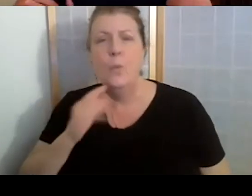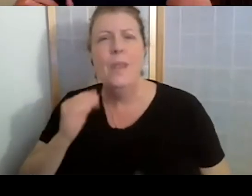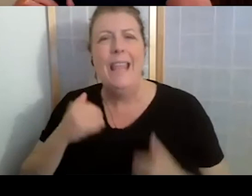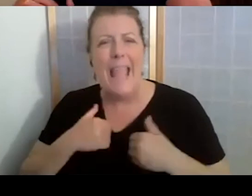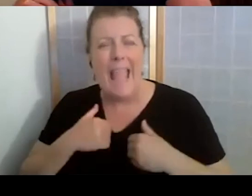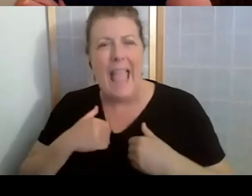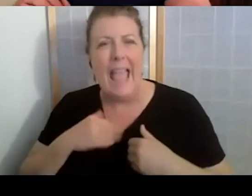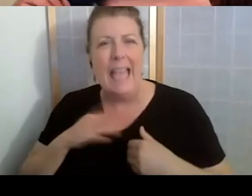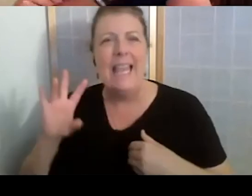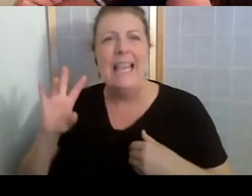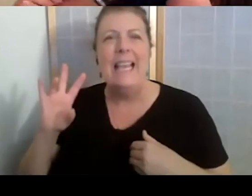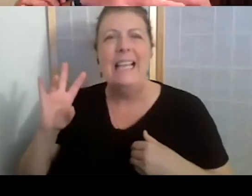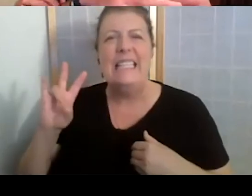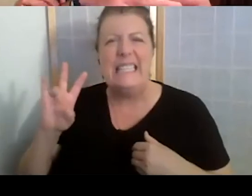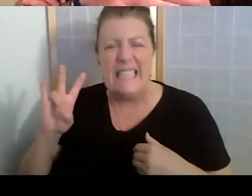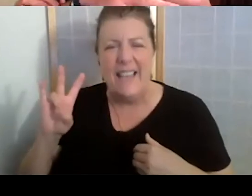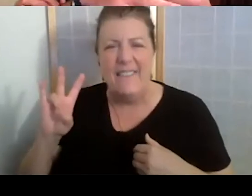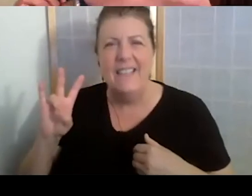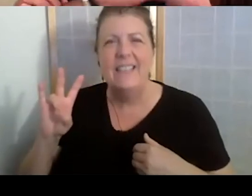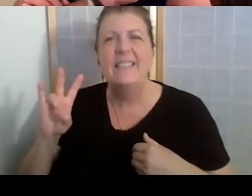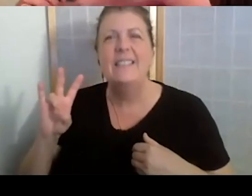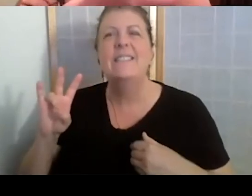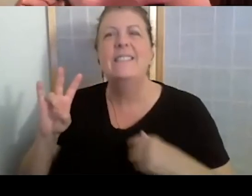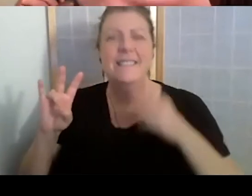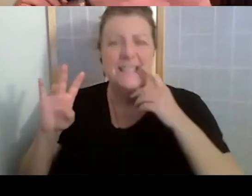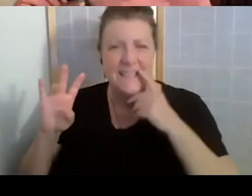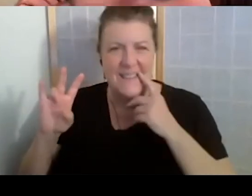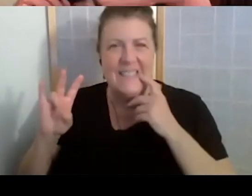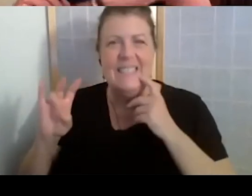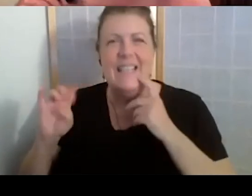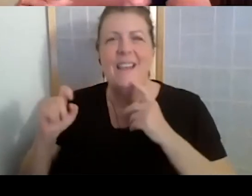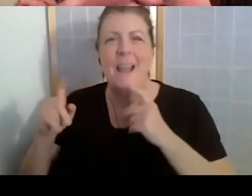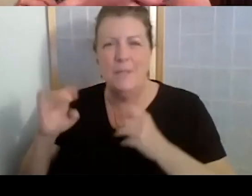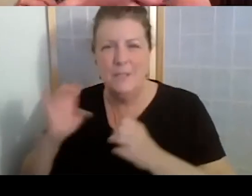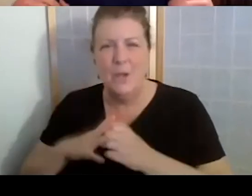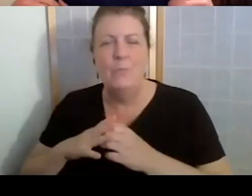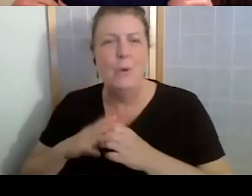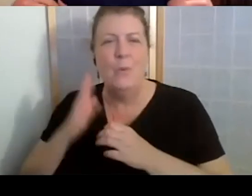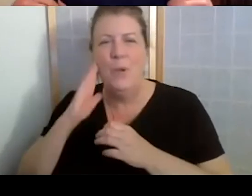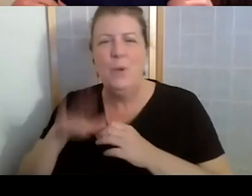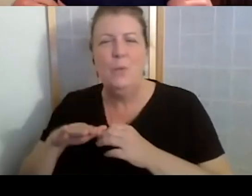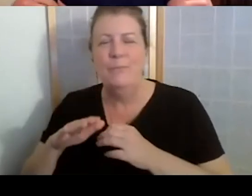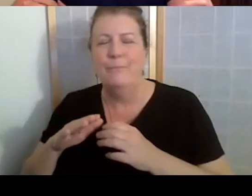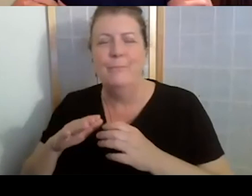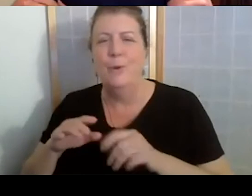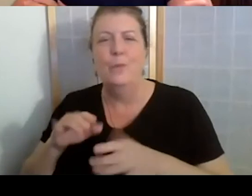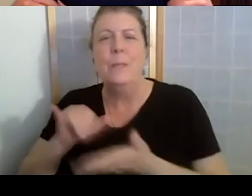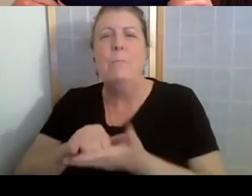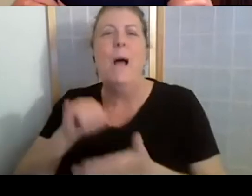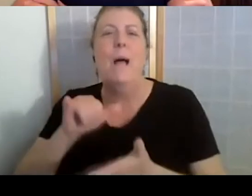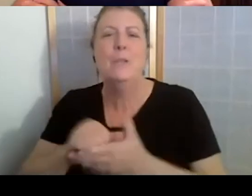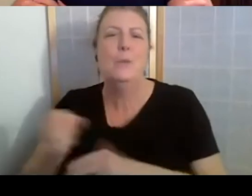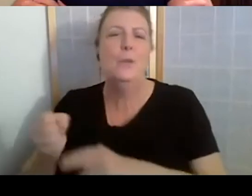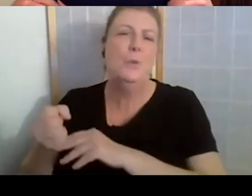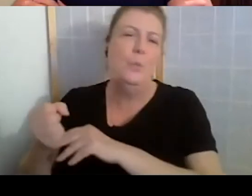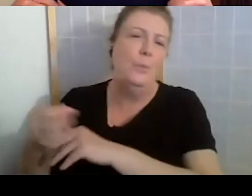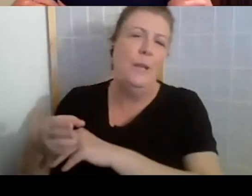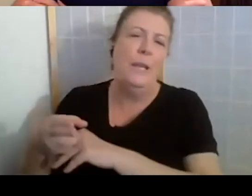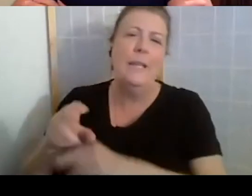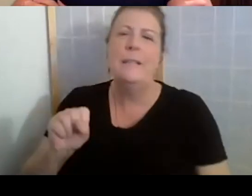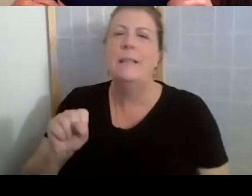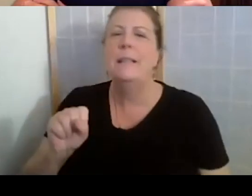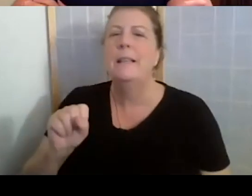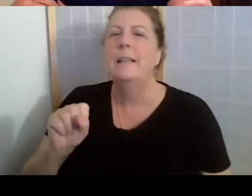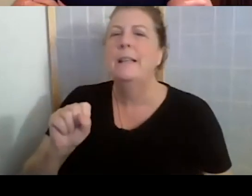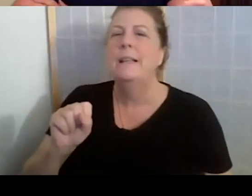drama series. So like, we're just gonna cap it at 9. and then we'll just convince everybody that